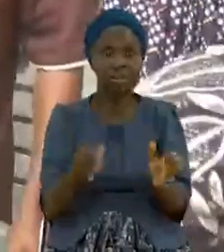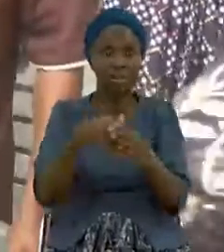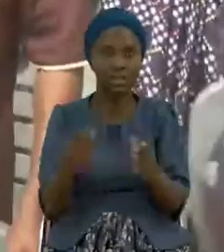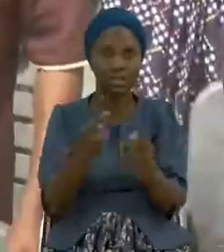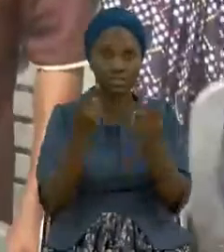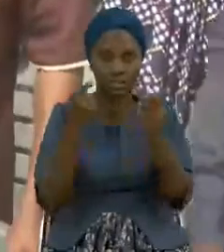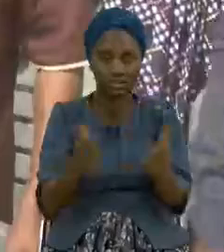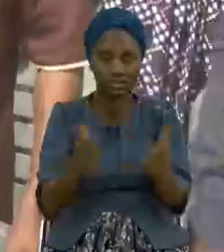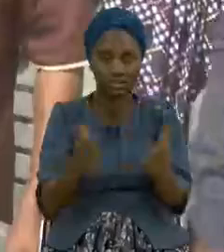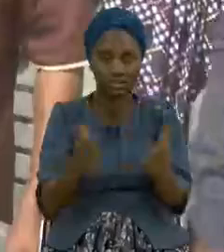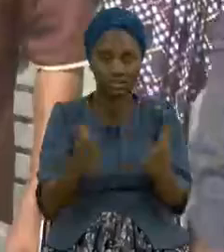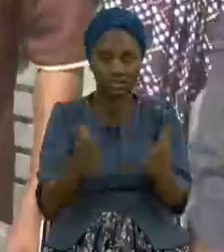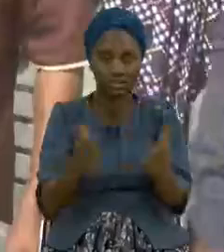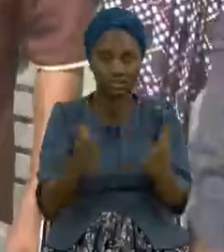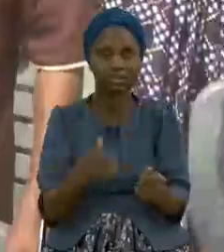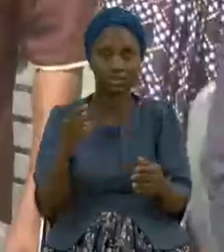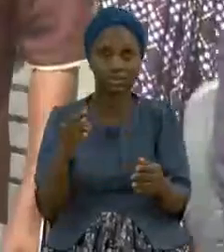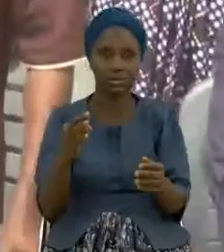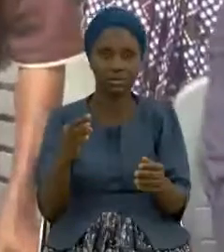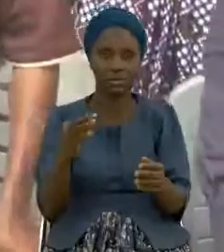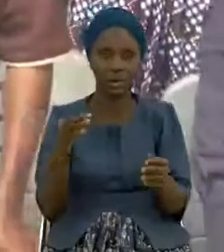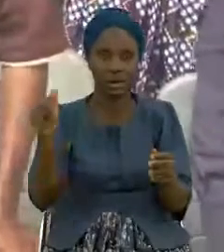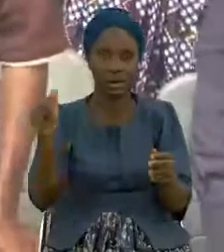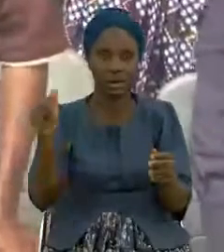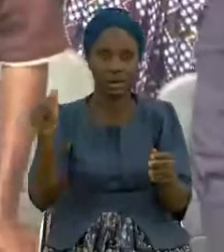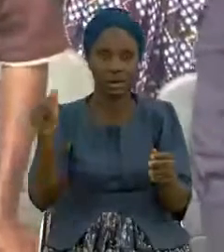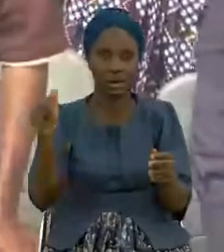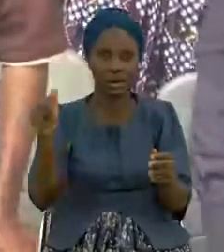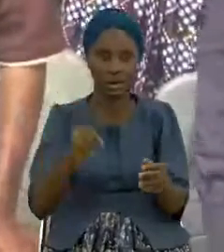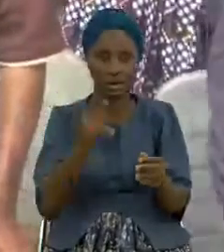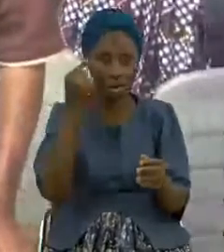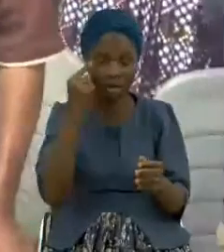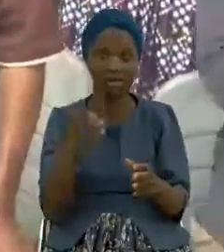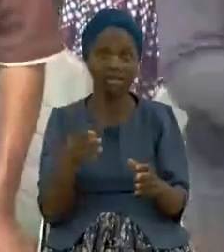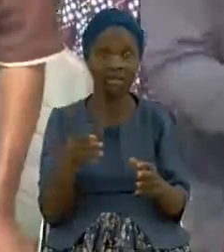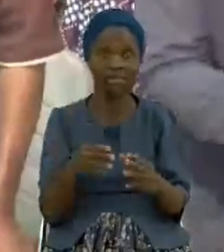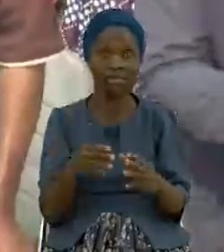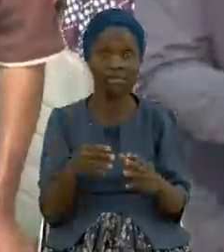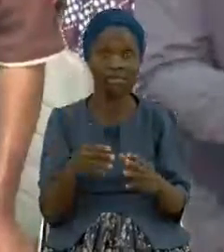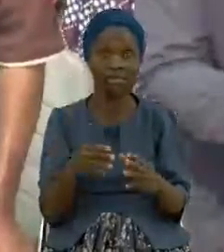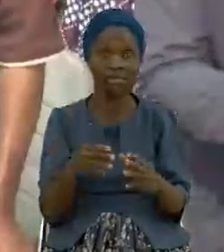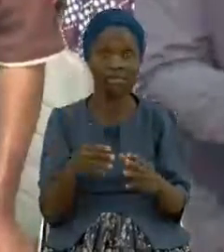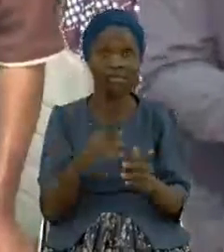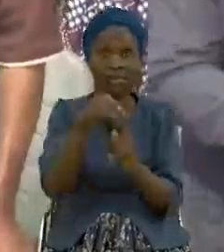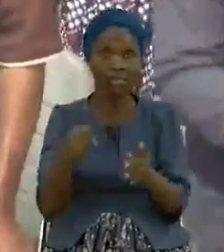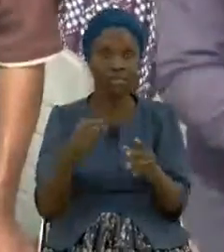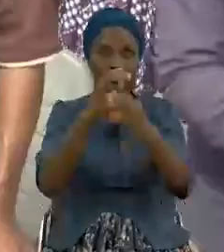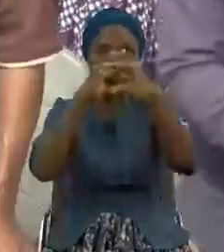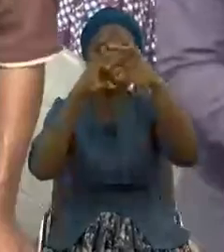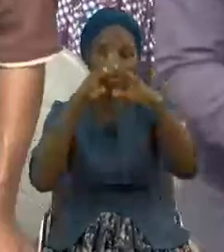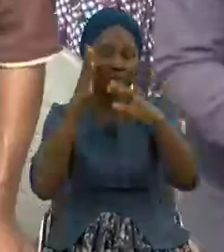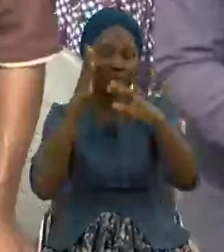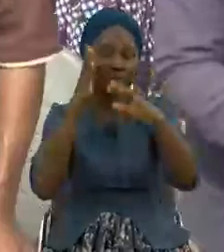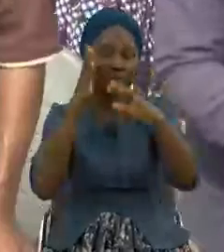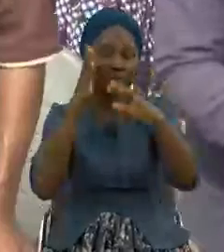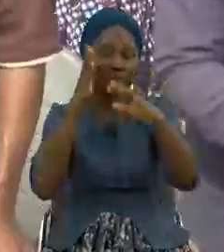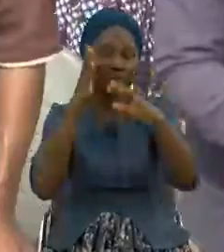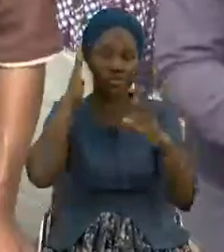shall sound, and the dead shall be raised incorruptible, and